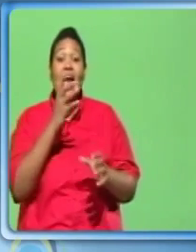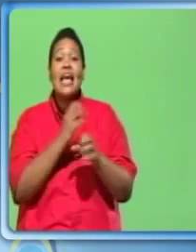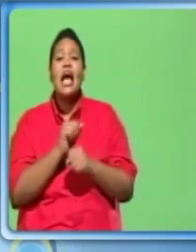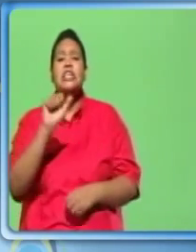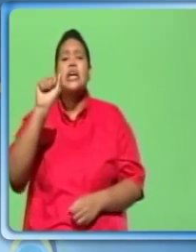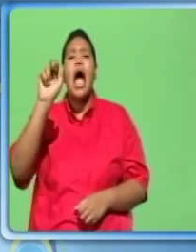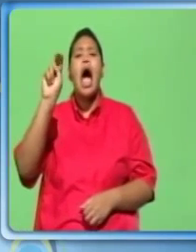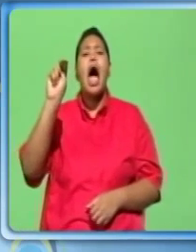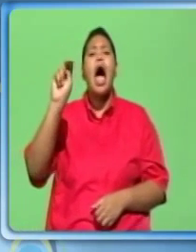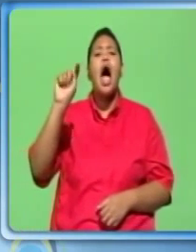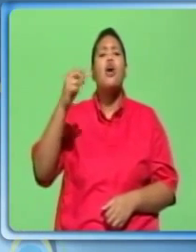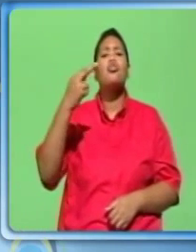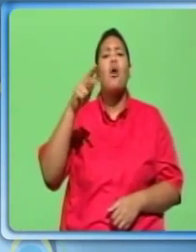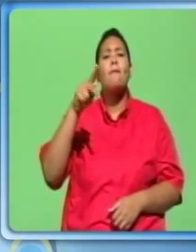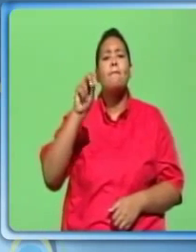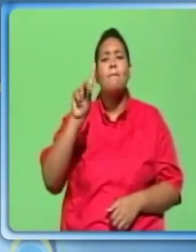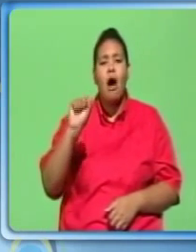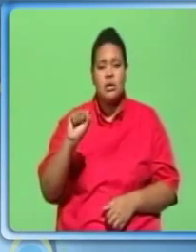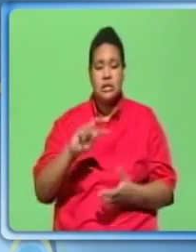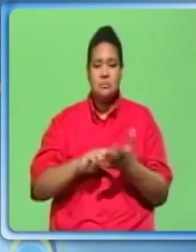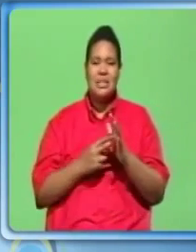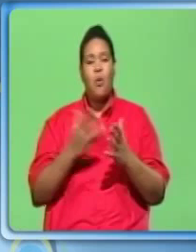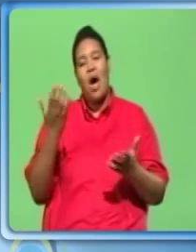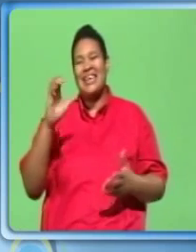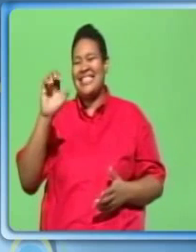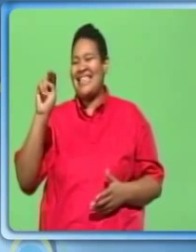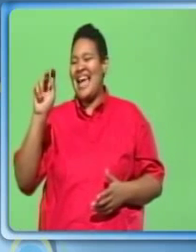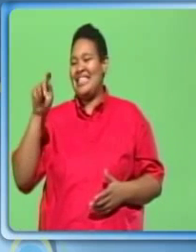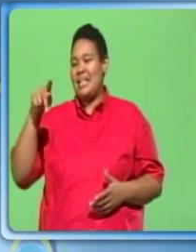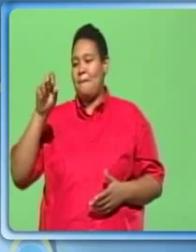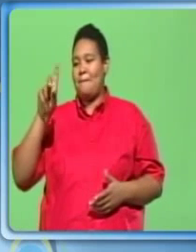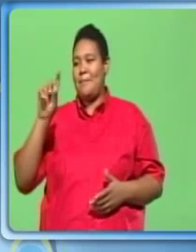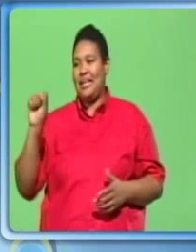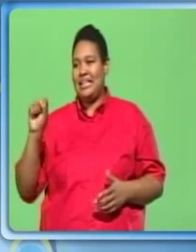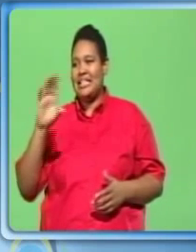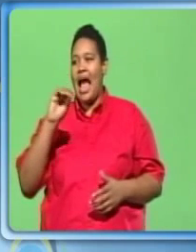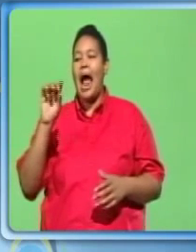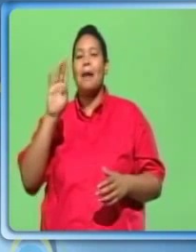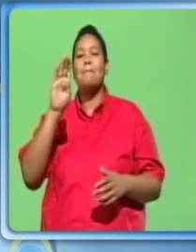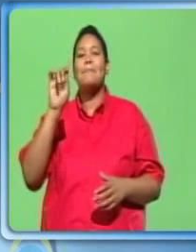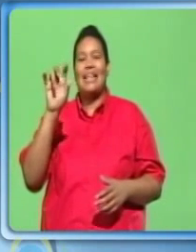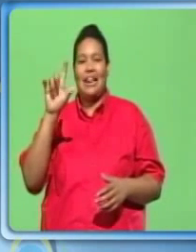arthropods such as centipedes and beetles, which are nocturnal.